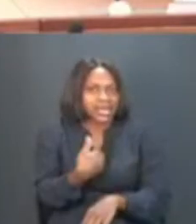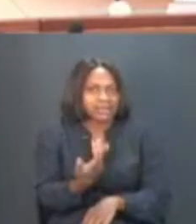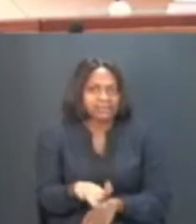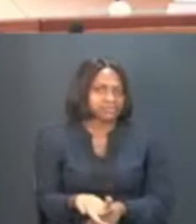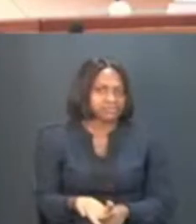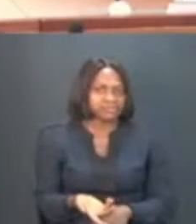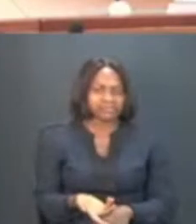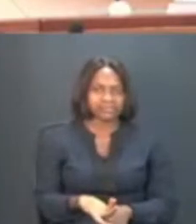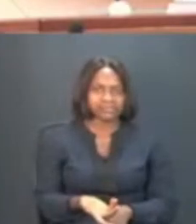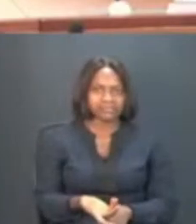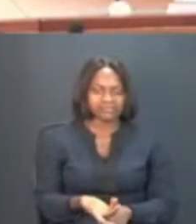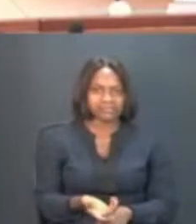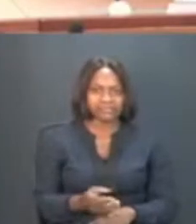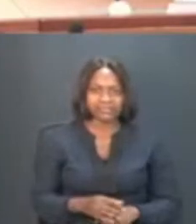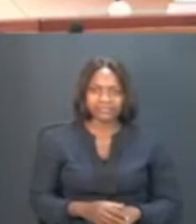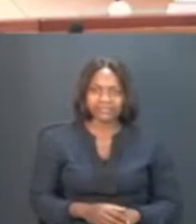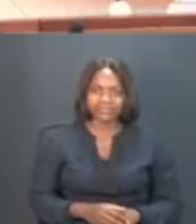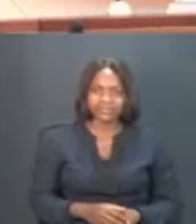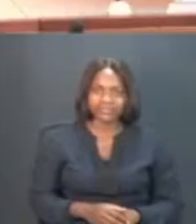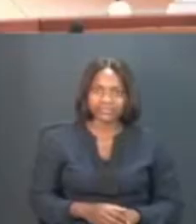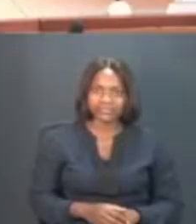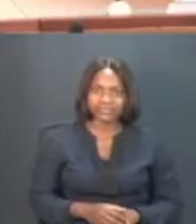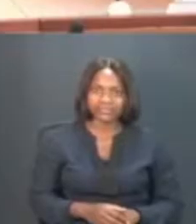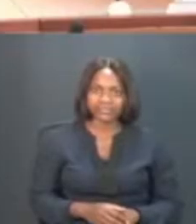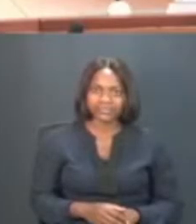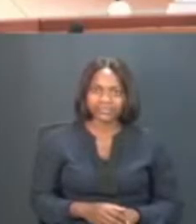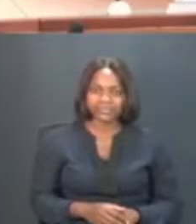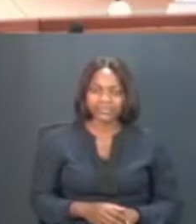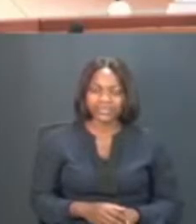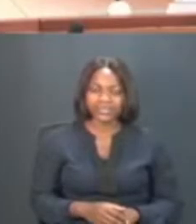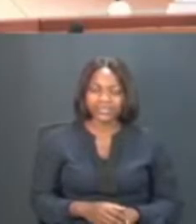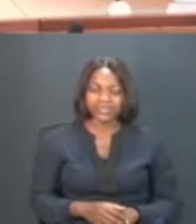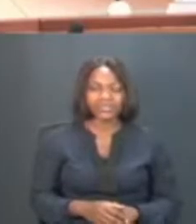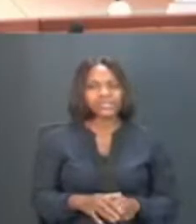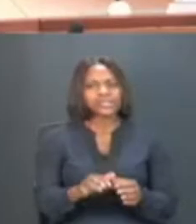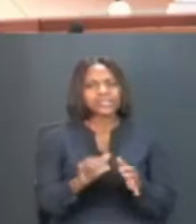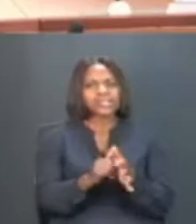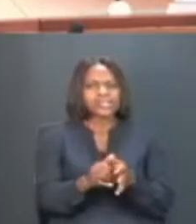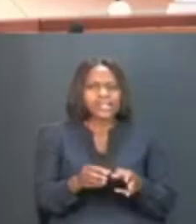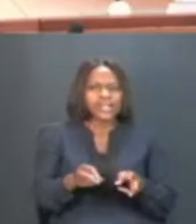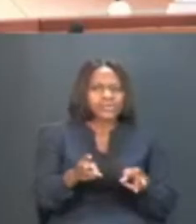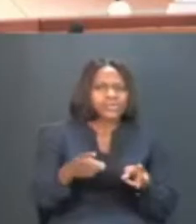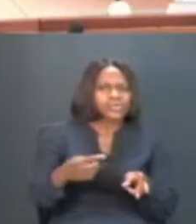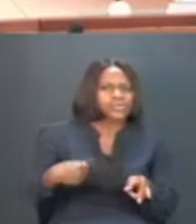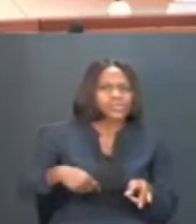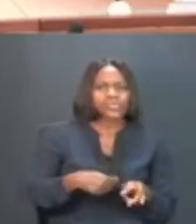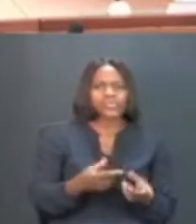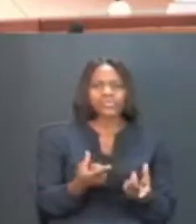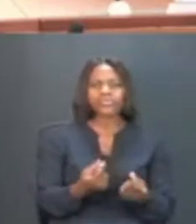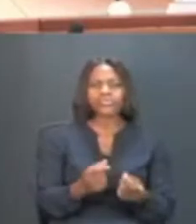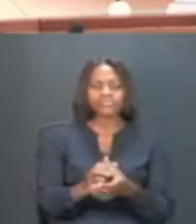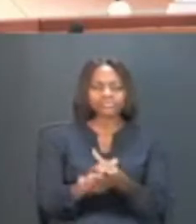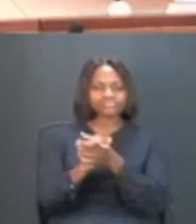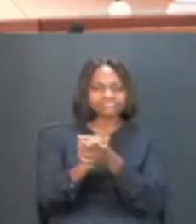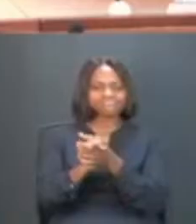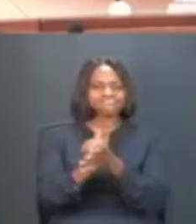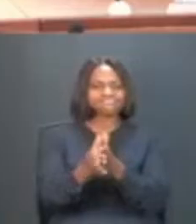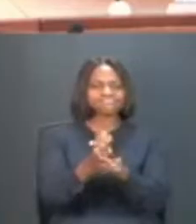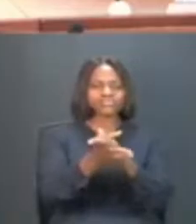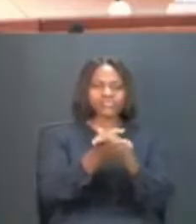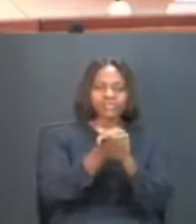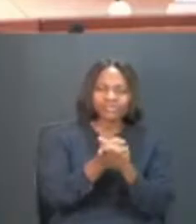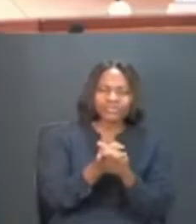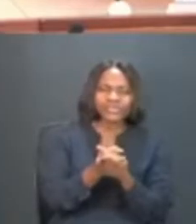know. And in that direction, Mr. Speaker, we will want to commend and laud